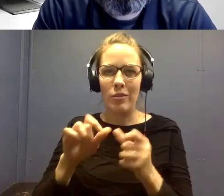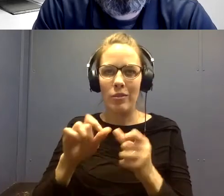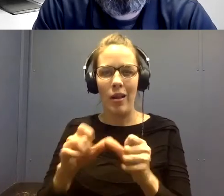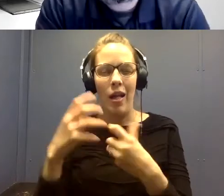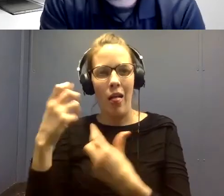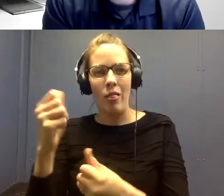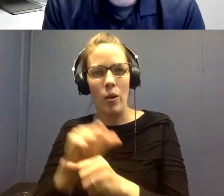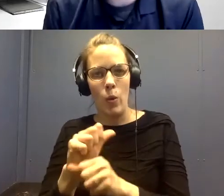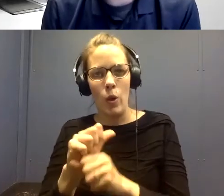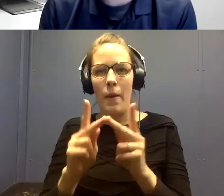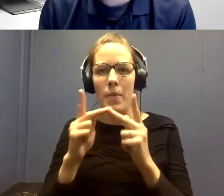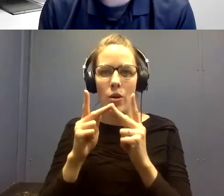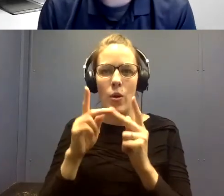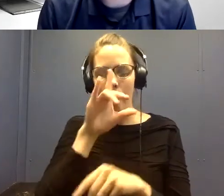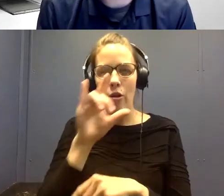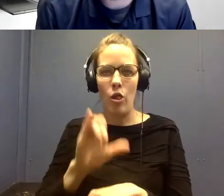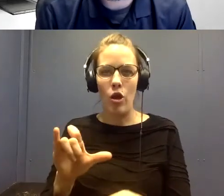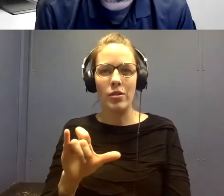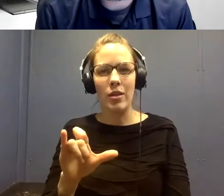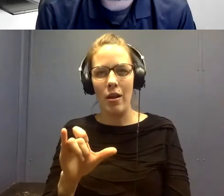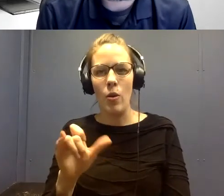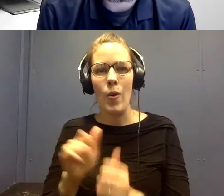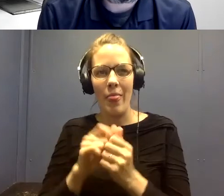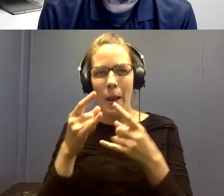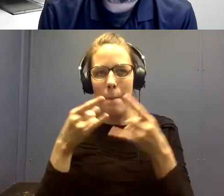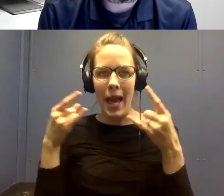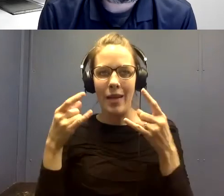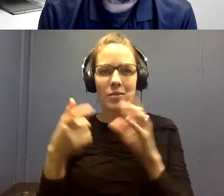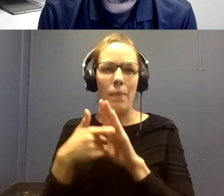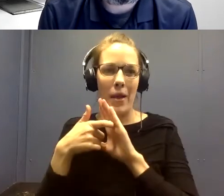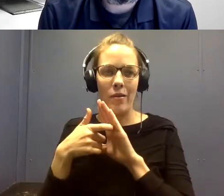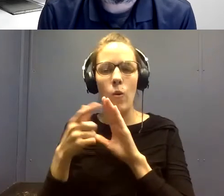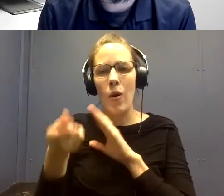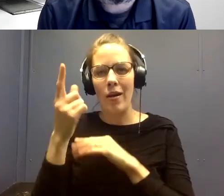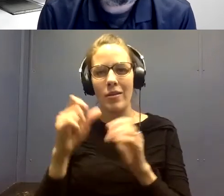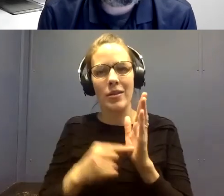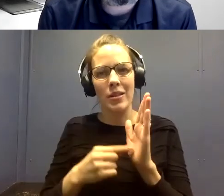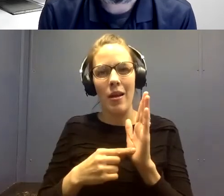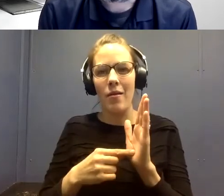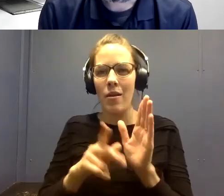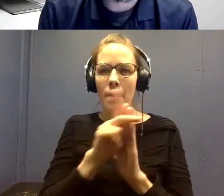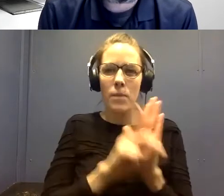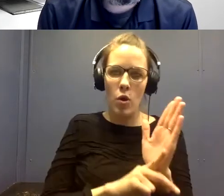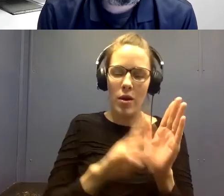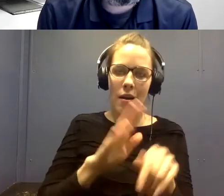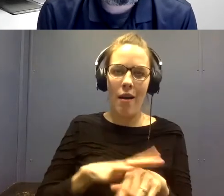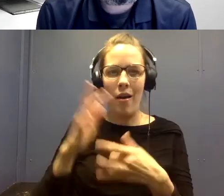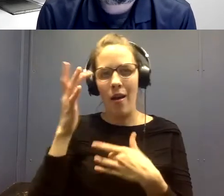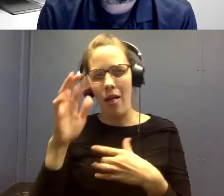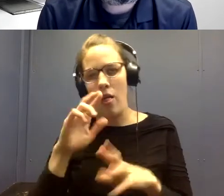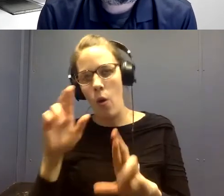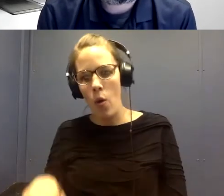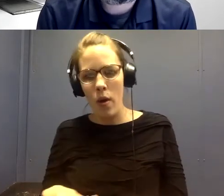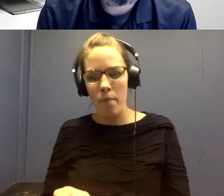healthy workplace, and what that looks like with a mask mandate as one example. But yeah, protocols on illness